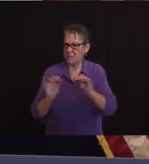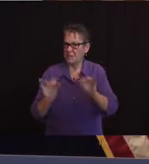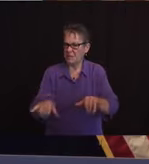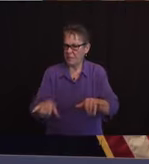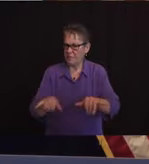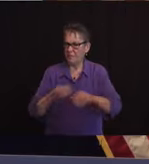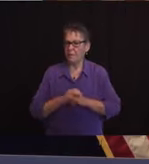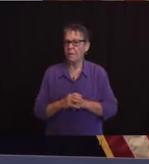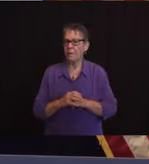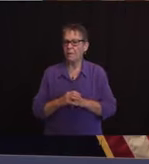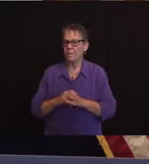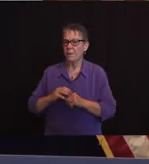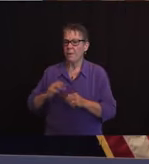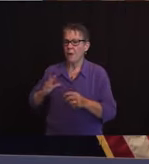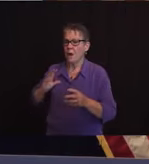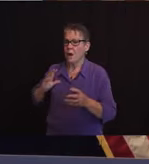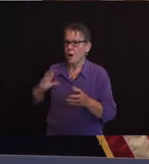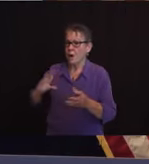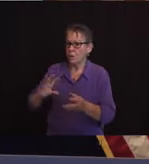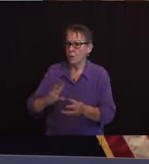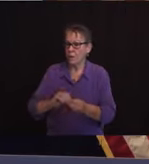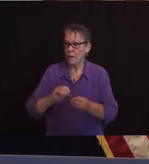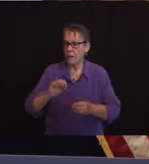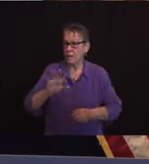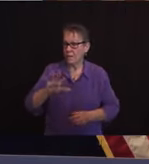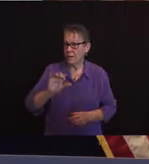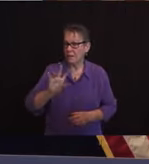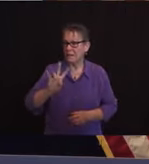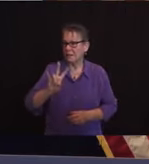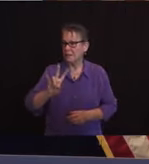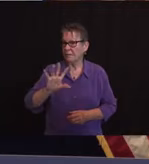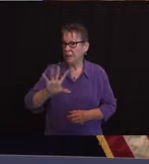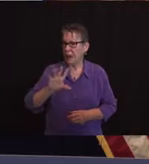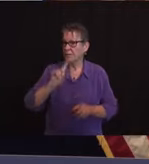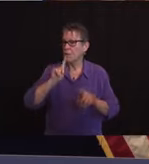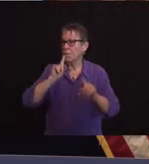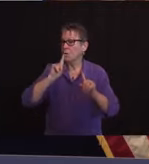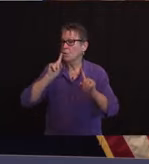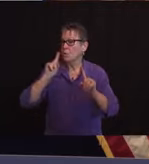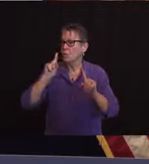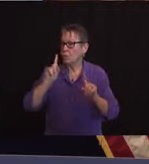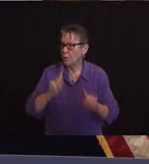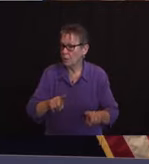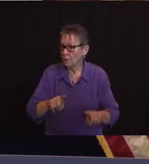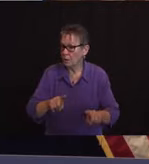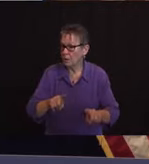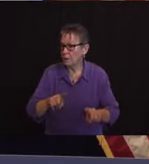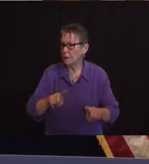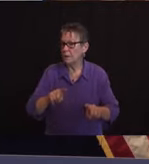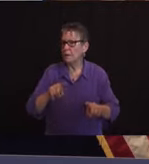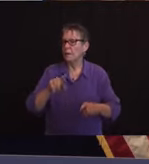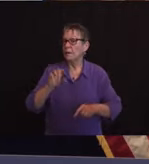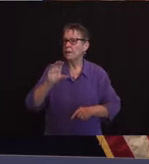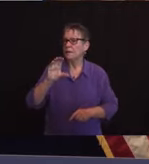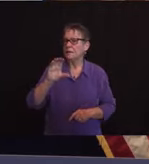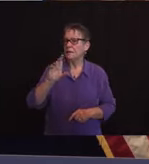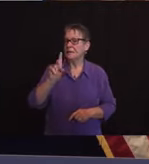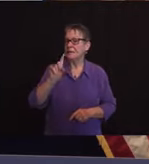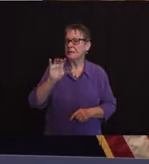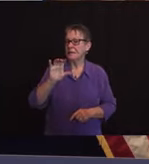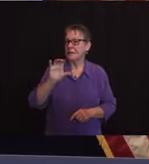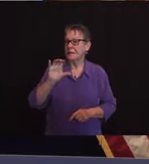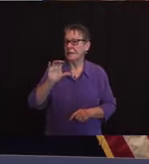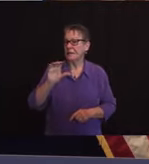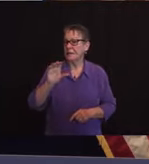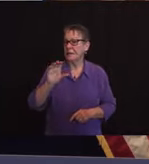575 reports of CDC variants of concern, the majority of them the UK